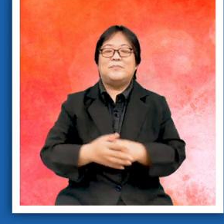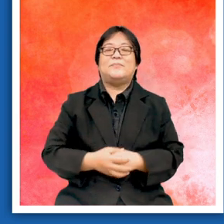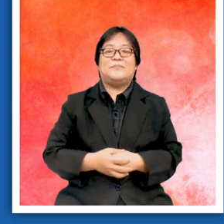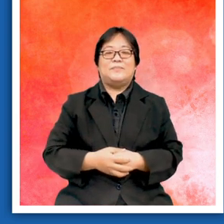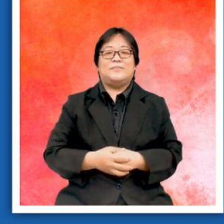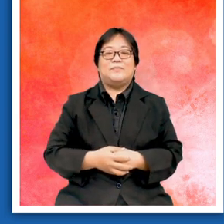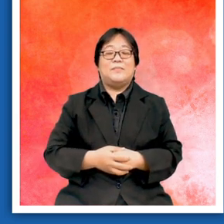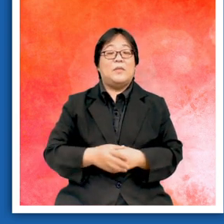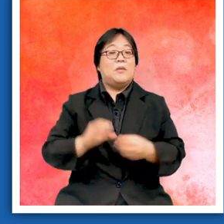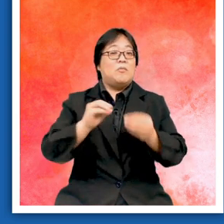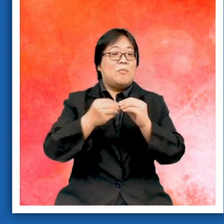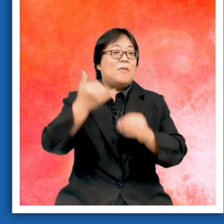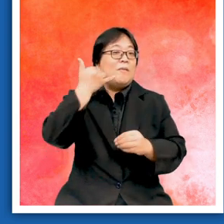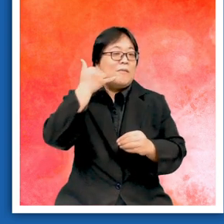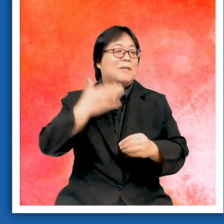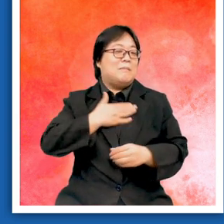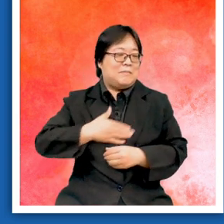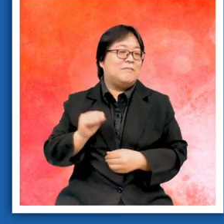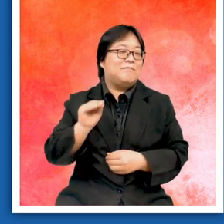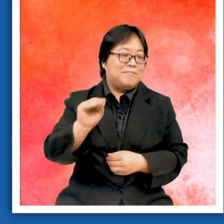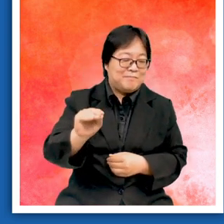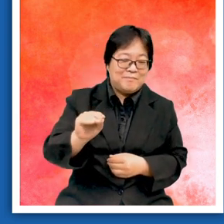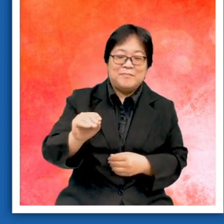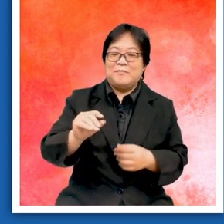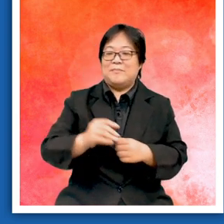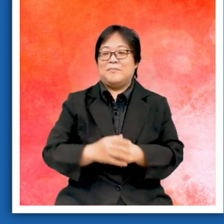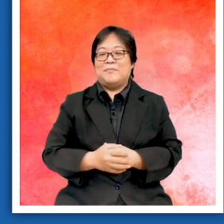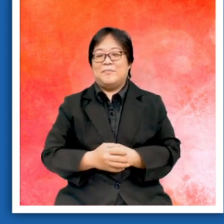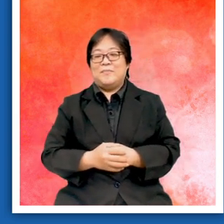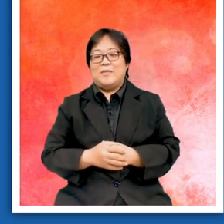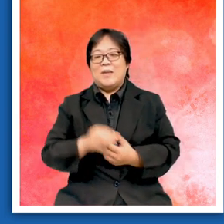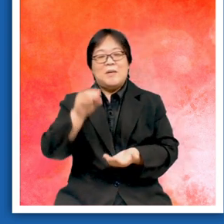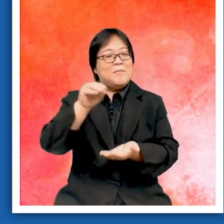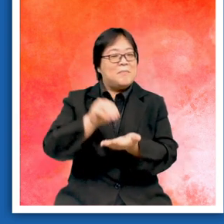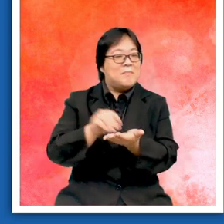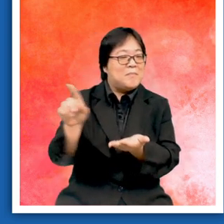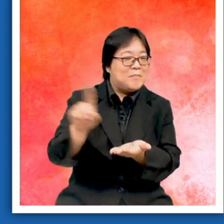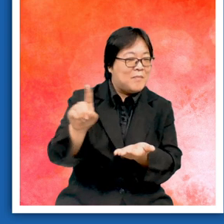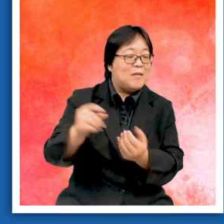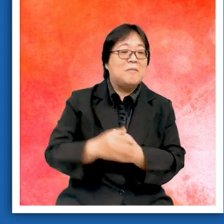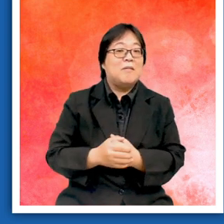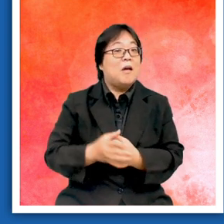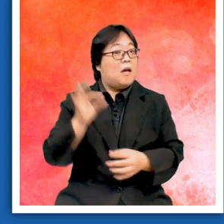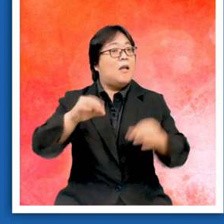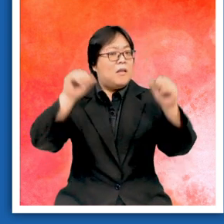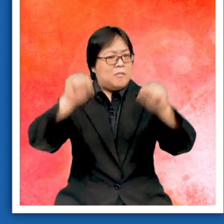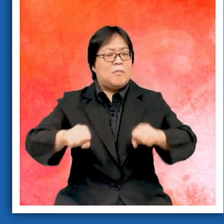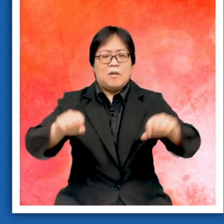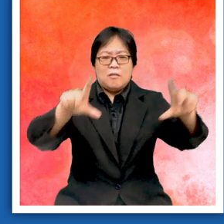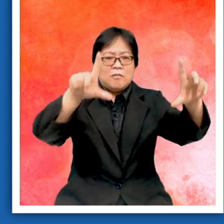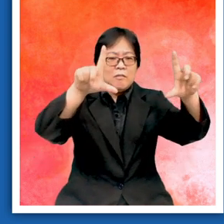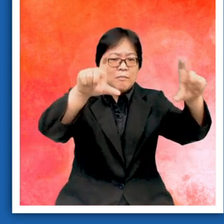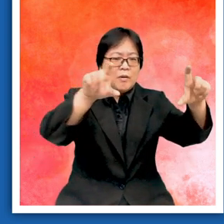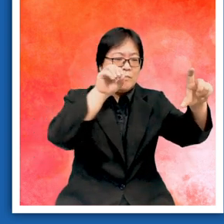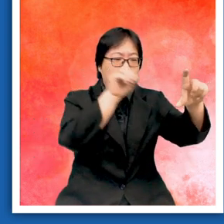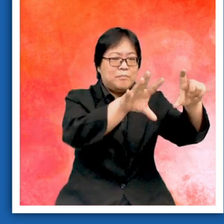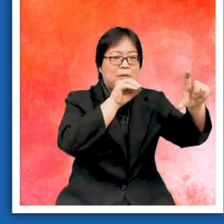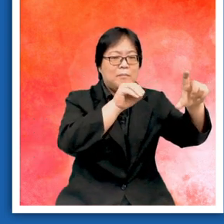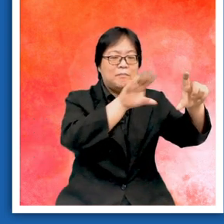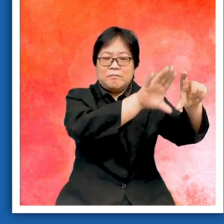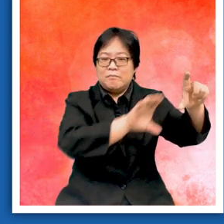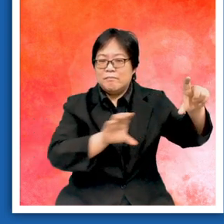details, include your phone number, program location, and include the snapshot of the